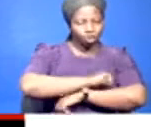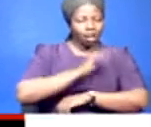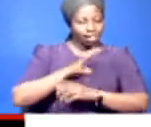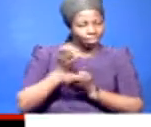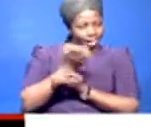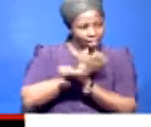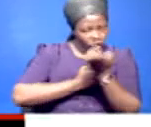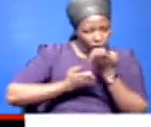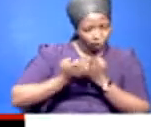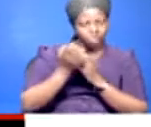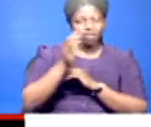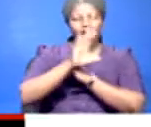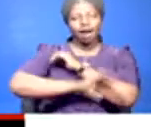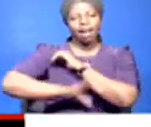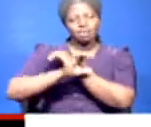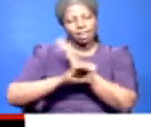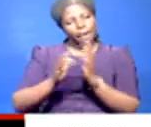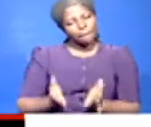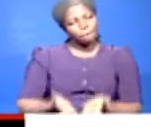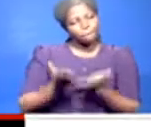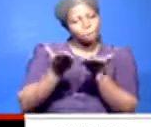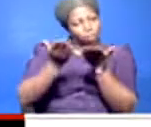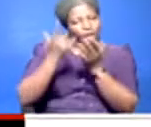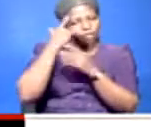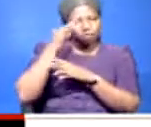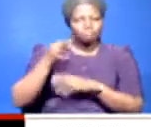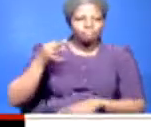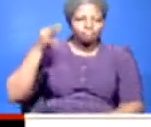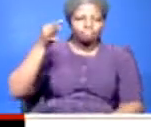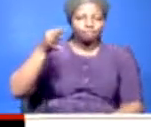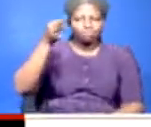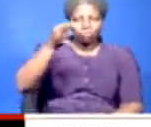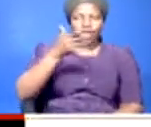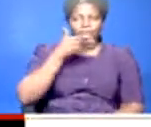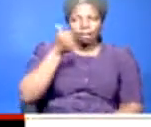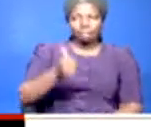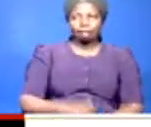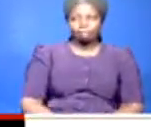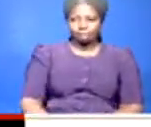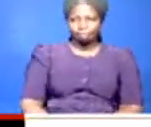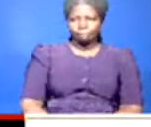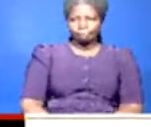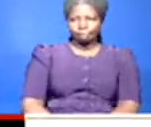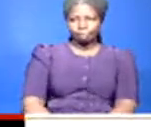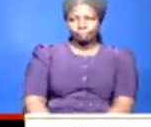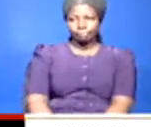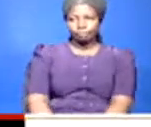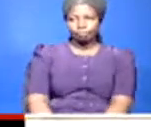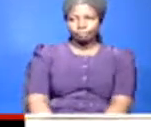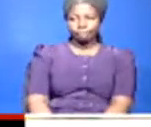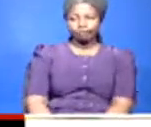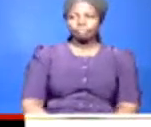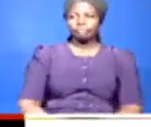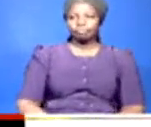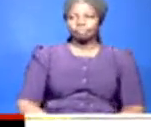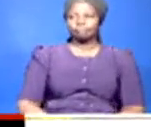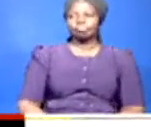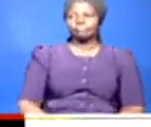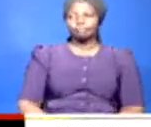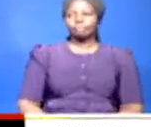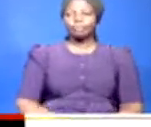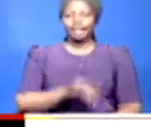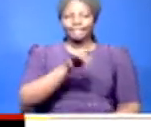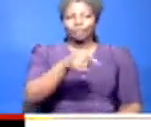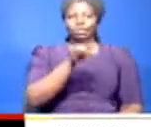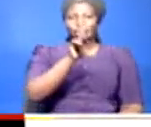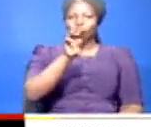country improved for a better future. And get at least 1,000 kilometers for tarmac. That